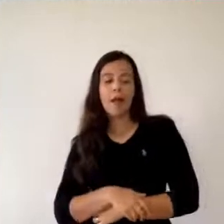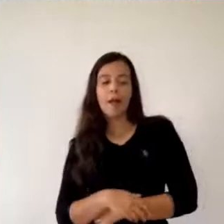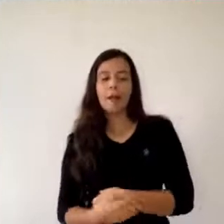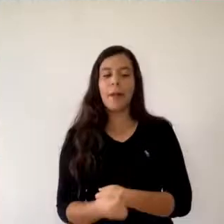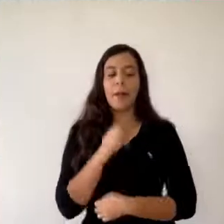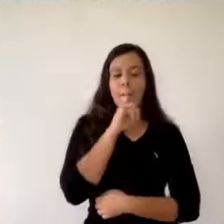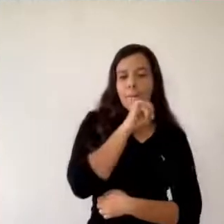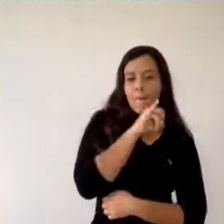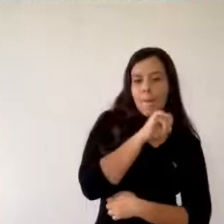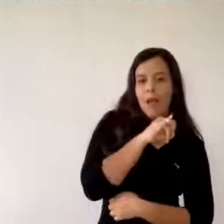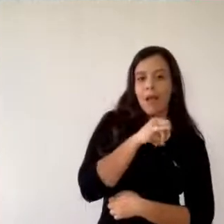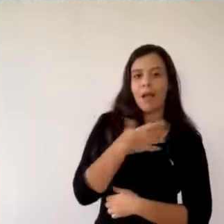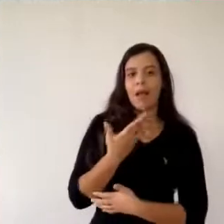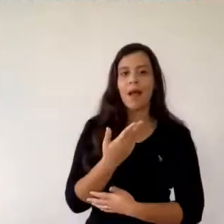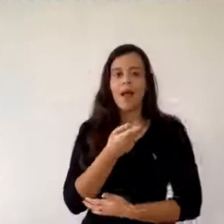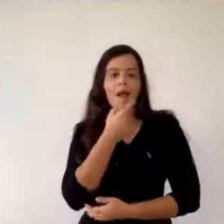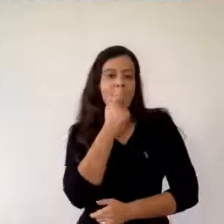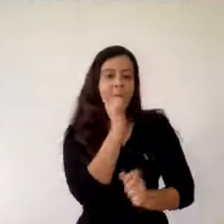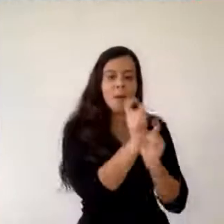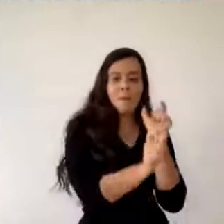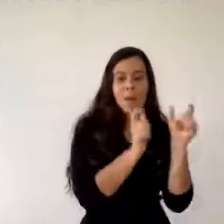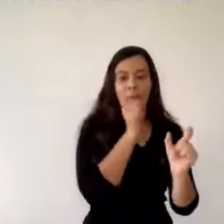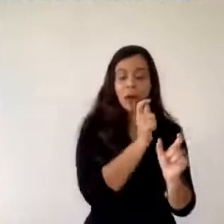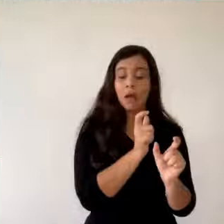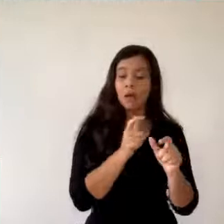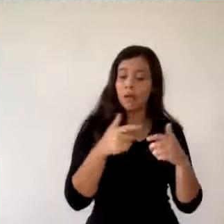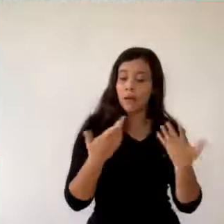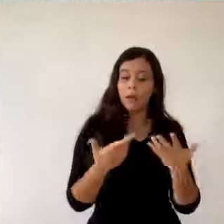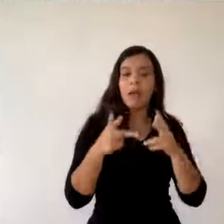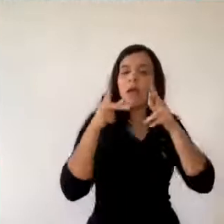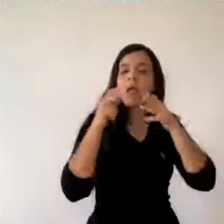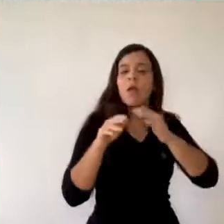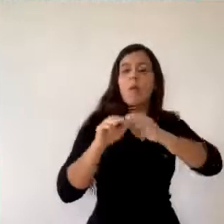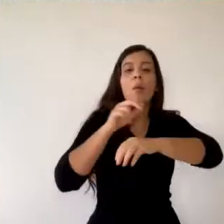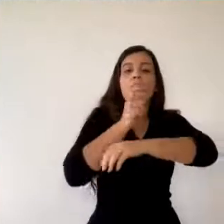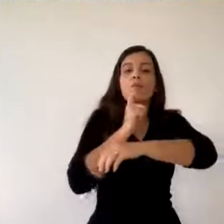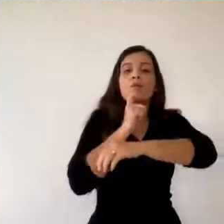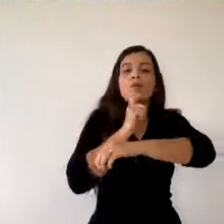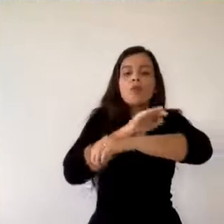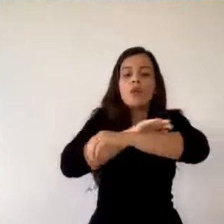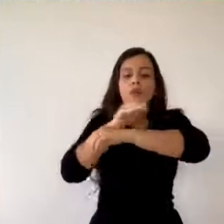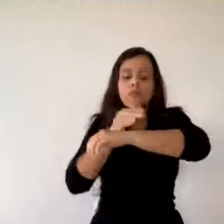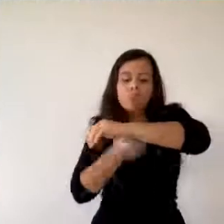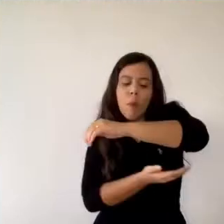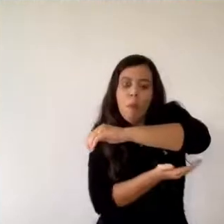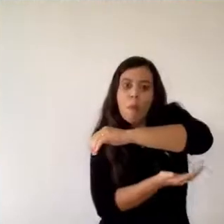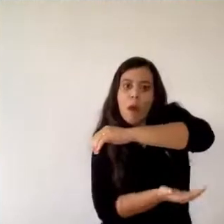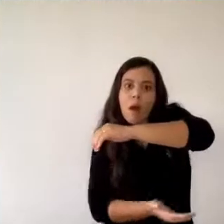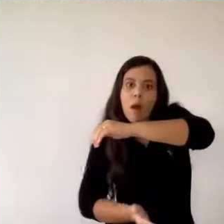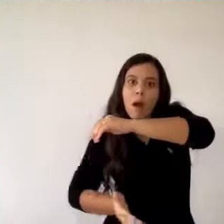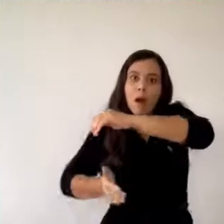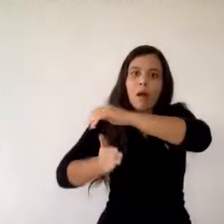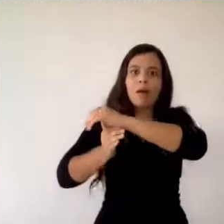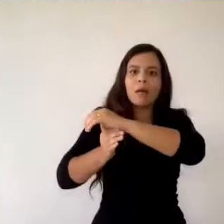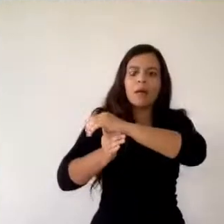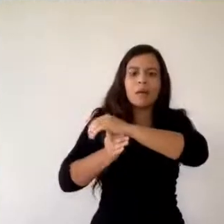sexist jokes in the workspace, little jokes in the street.